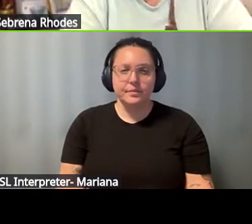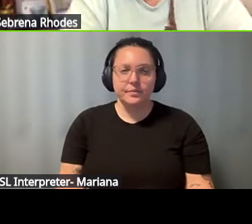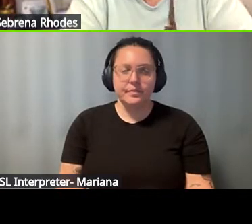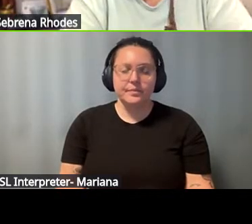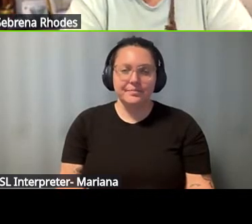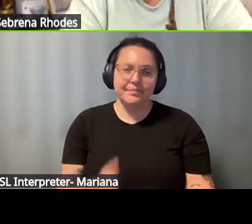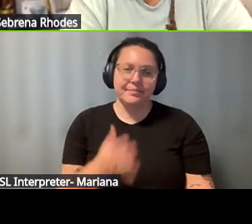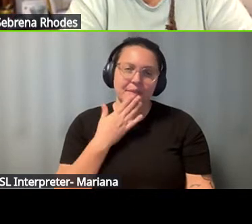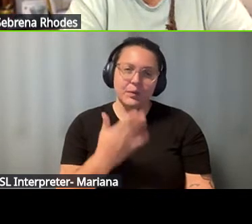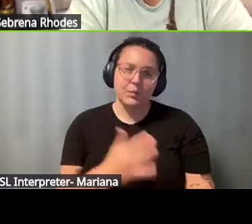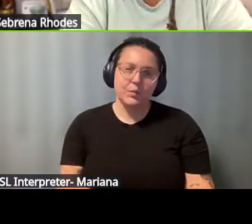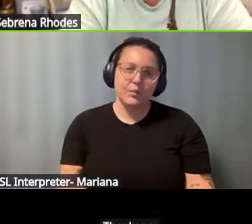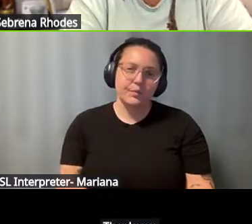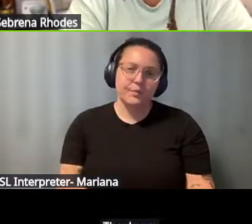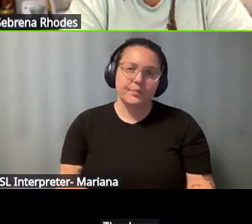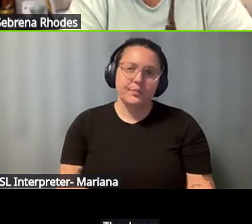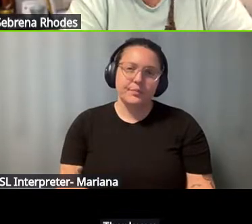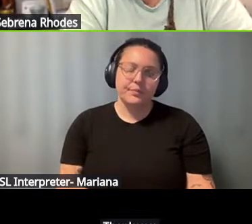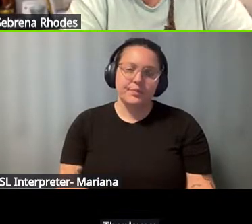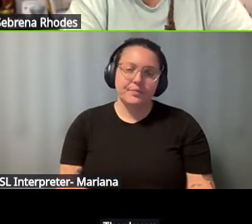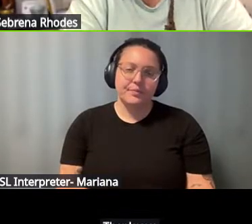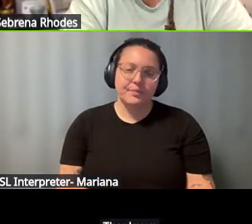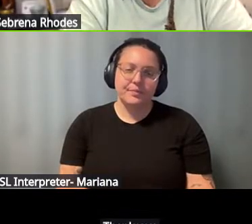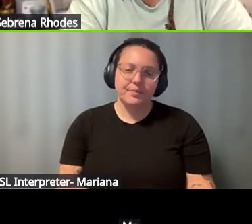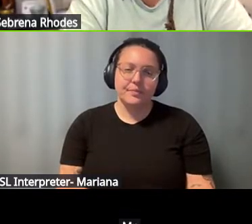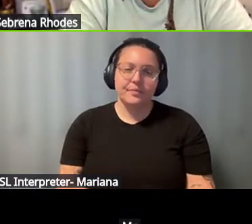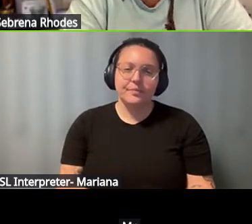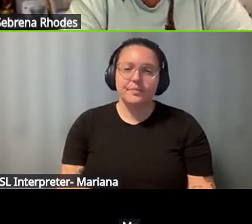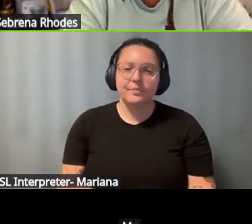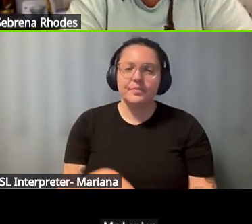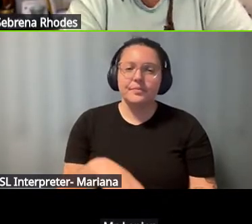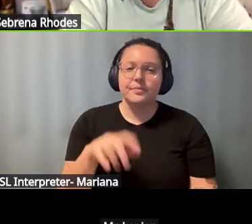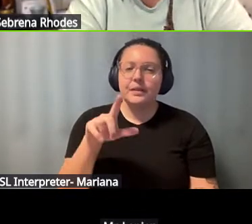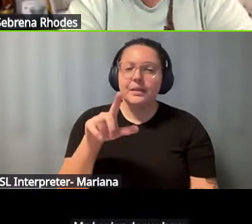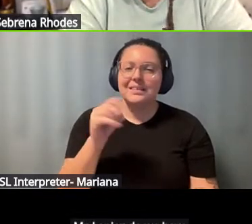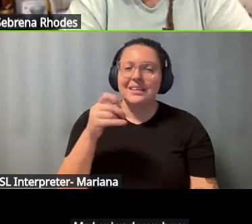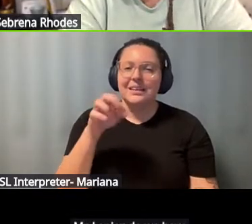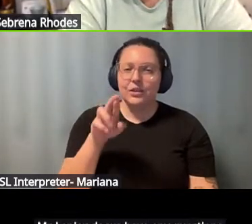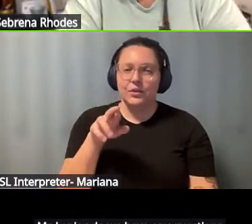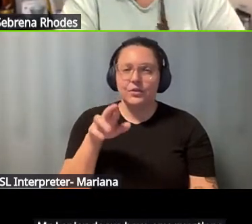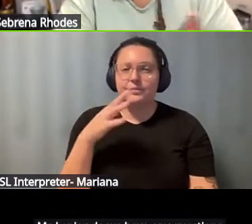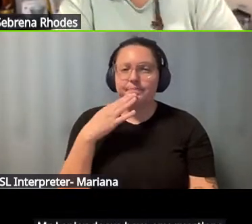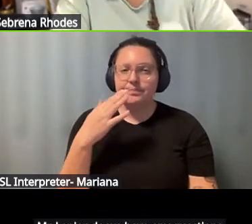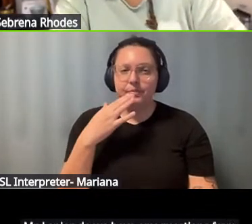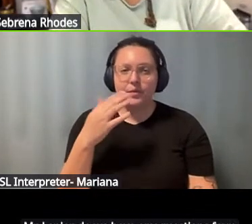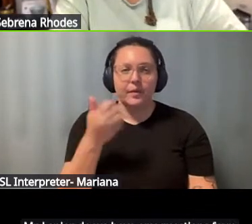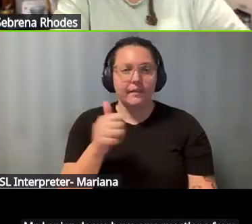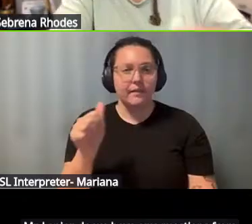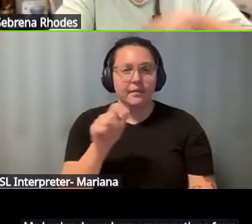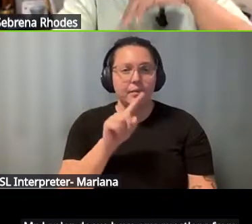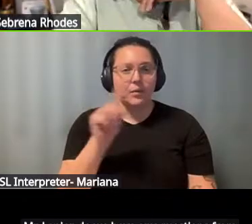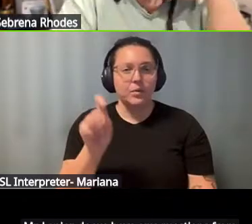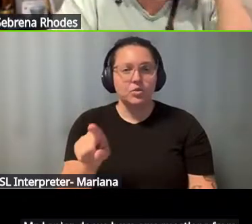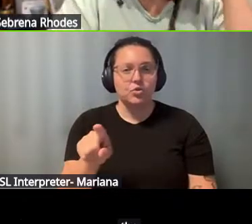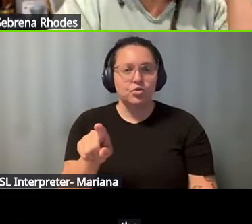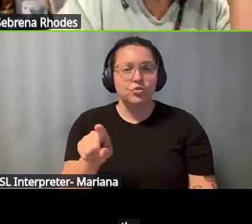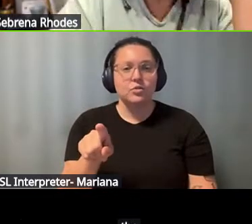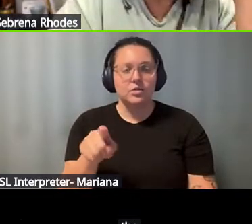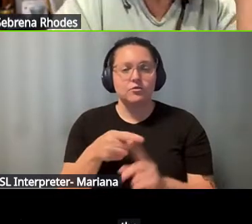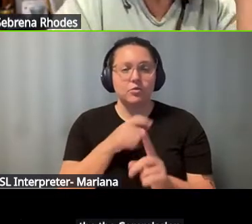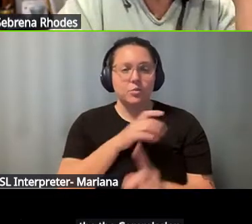Thank you, Mr. Lanier. Do we have any questions from the